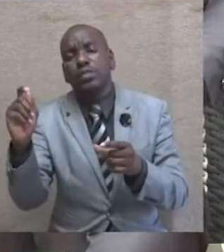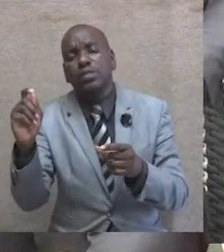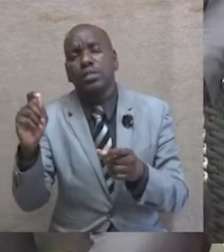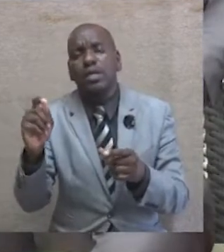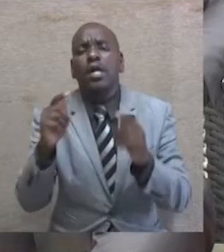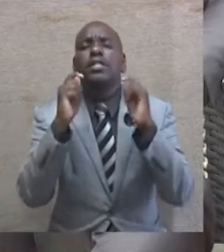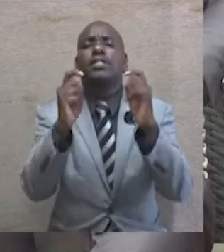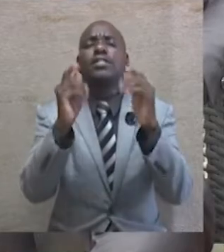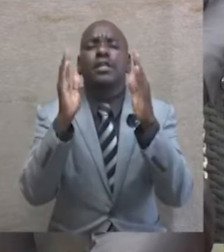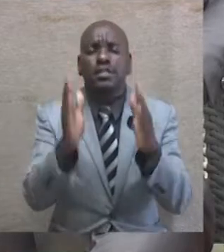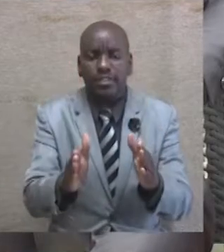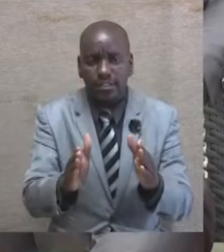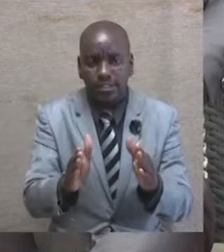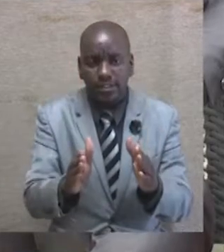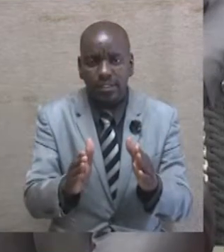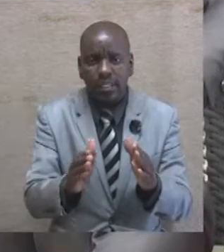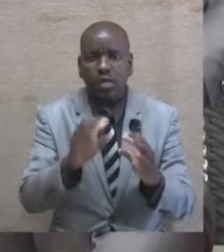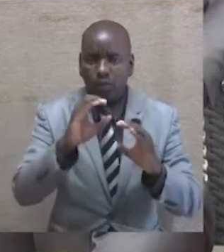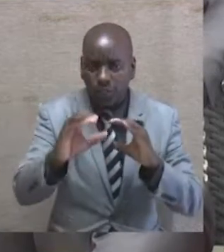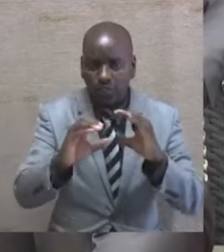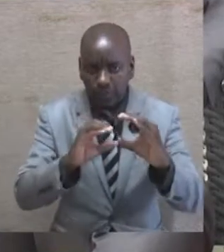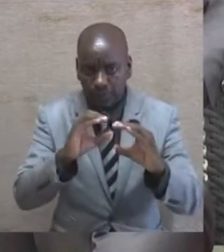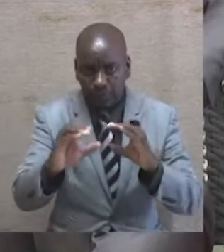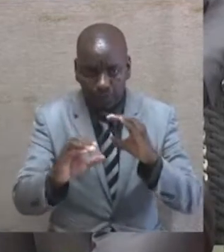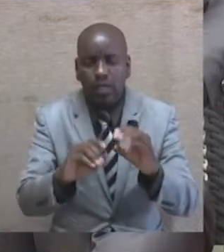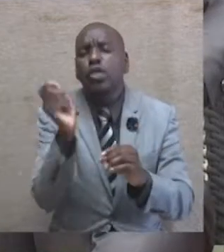schools where there are teachers who really major on guidance